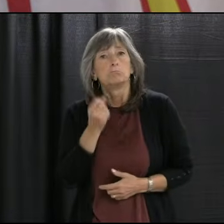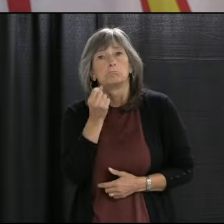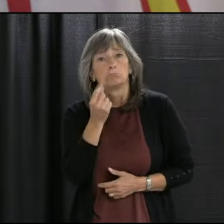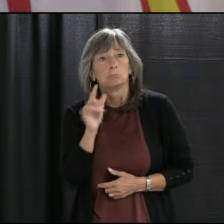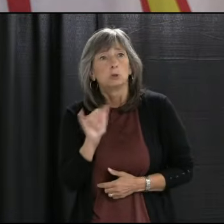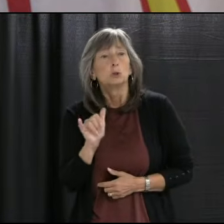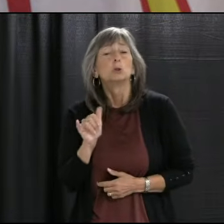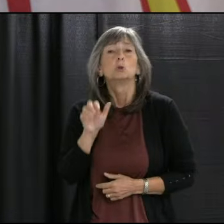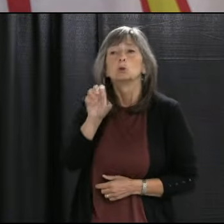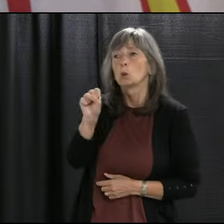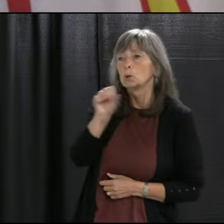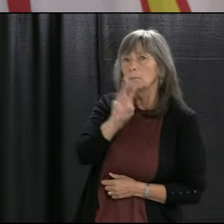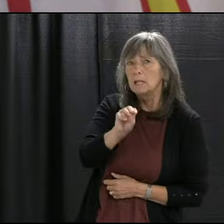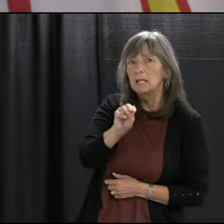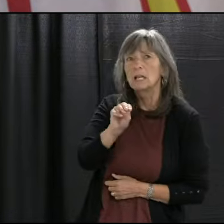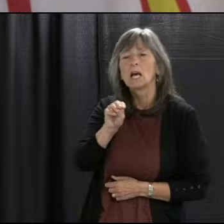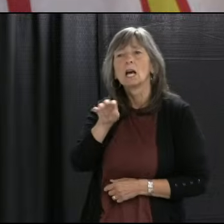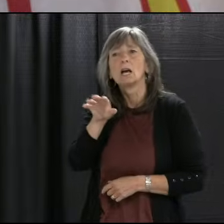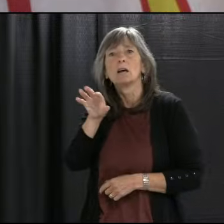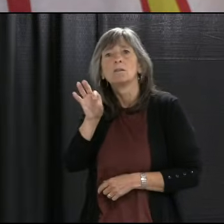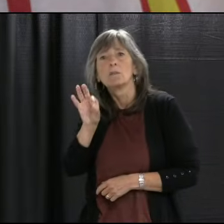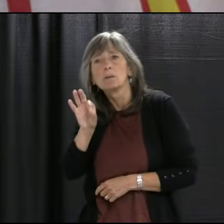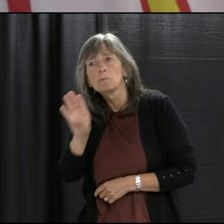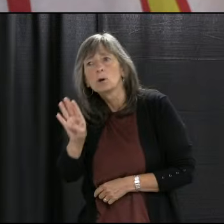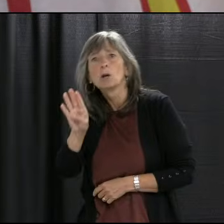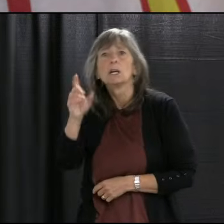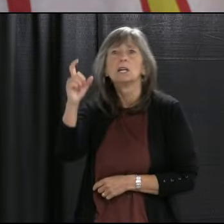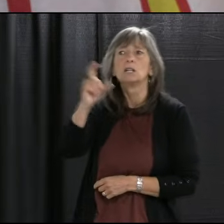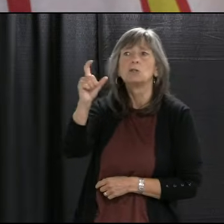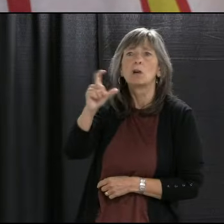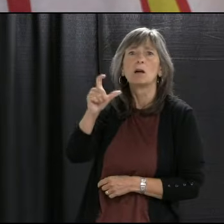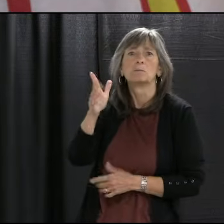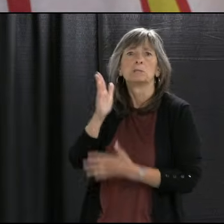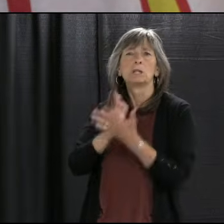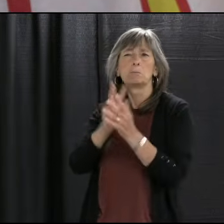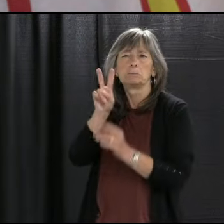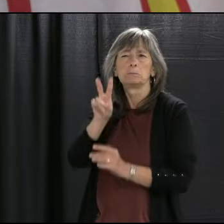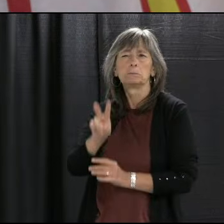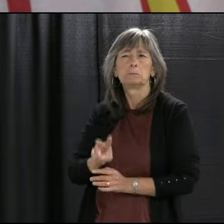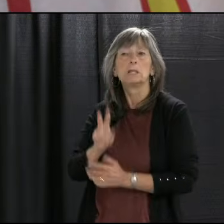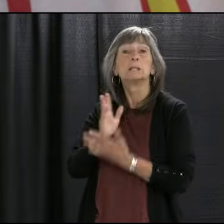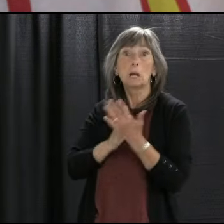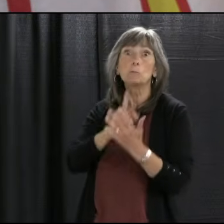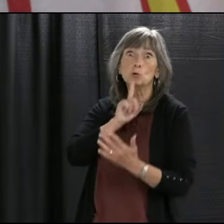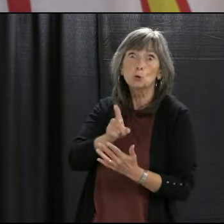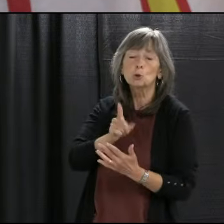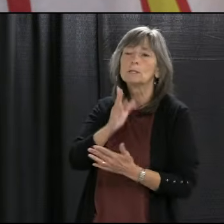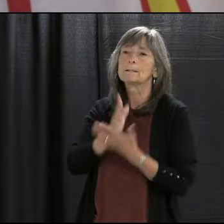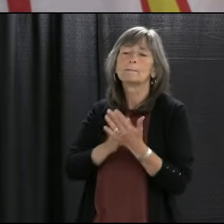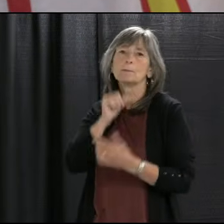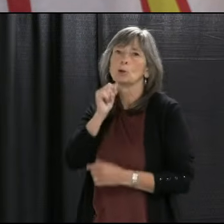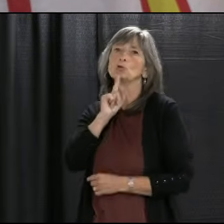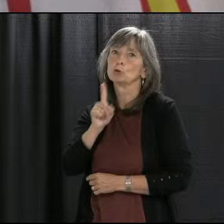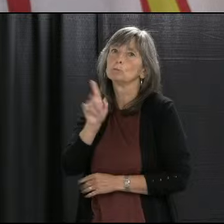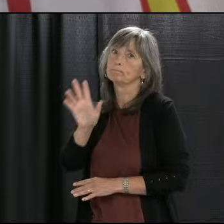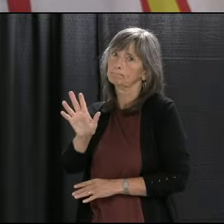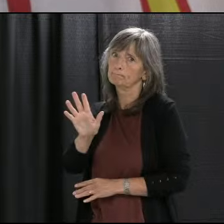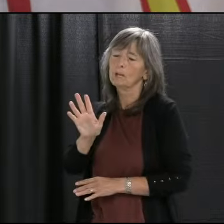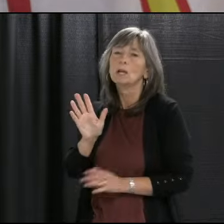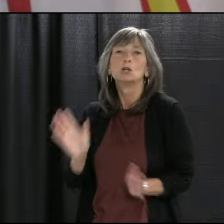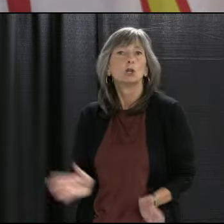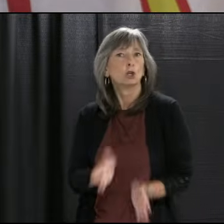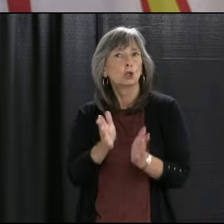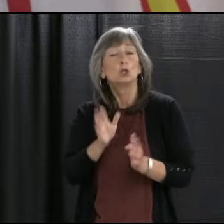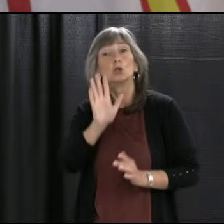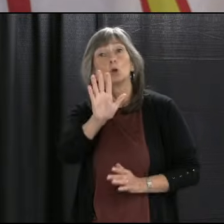lot of information on social media, and some, of course, is true, but as I warned earlier this week, some is untrue. So I want to continue to encourage people to